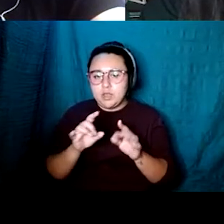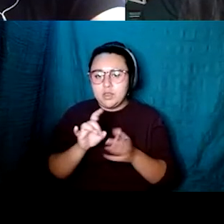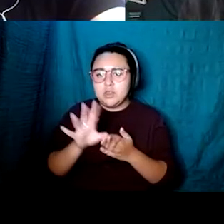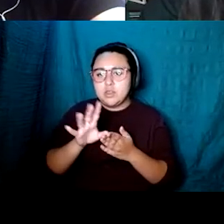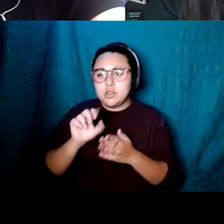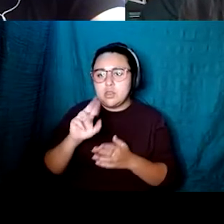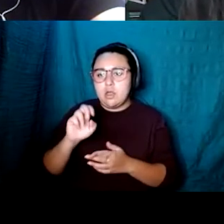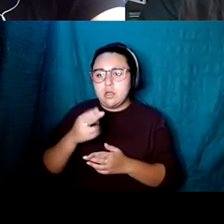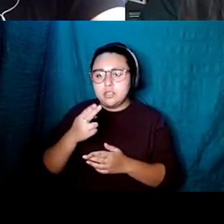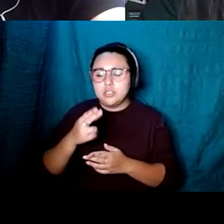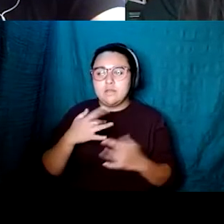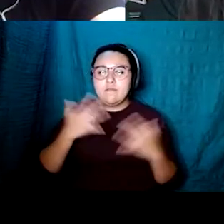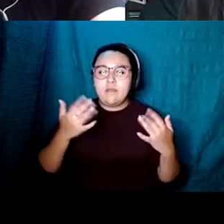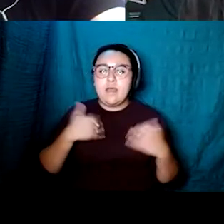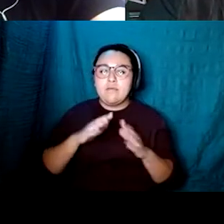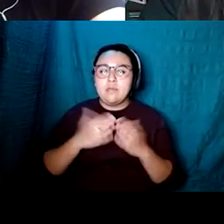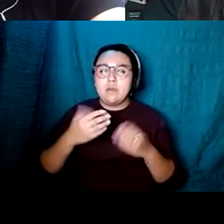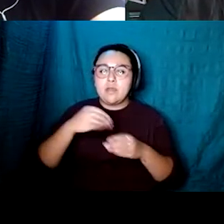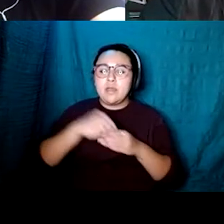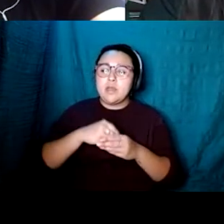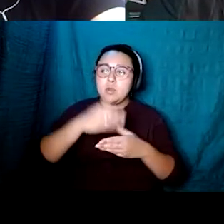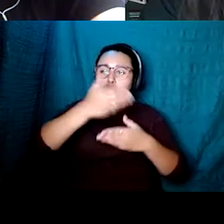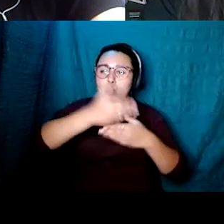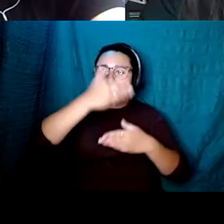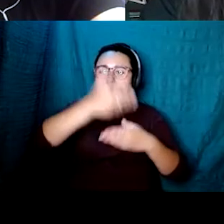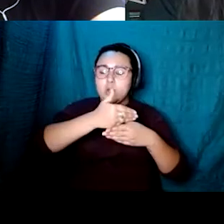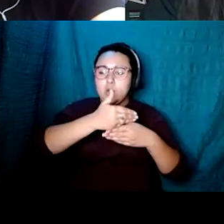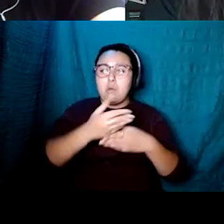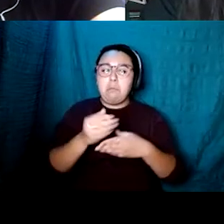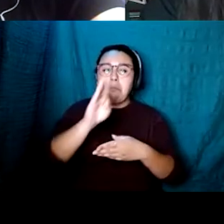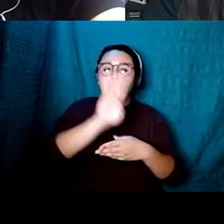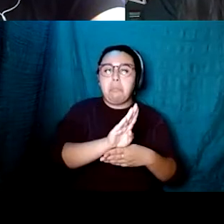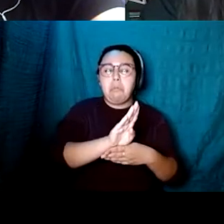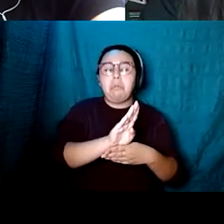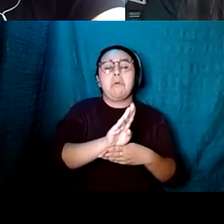they had the book in a window display for Trans Day of Visibility.